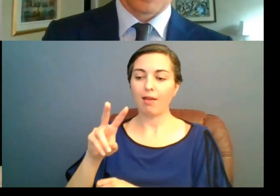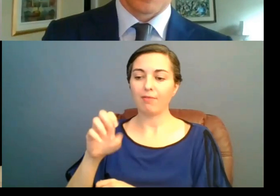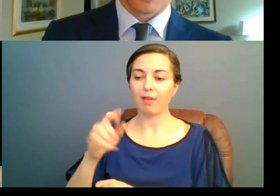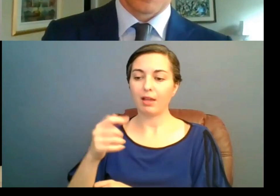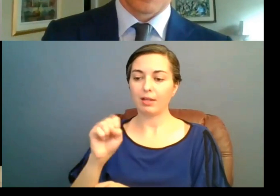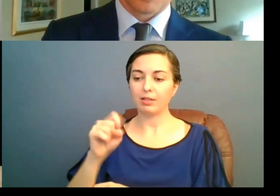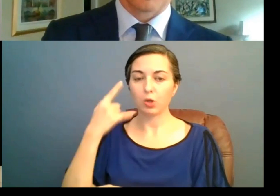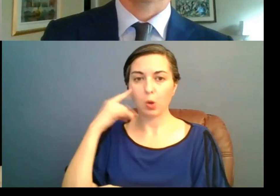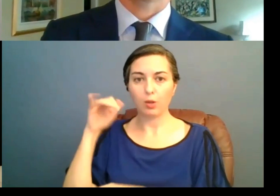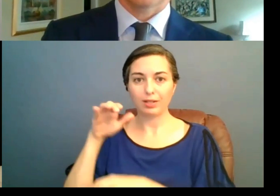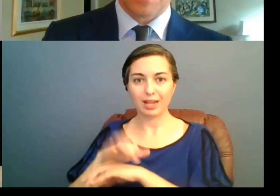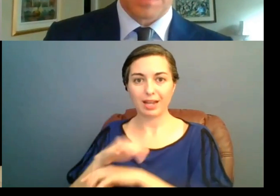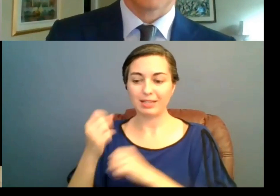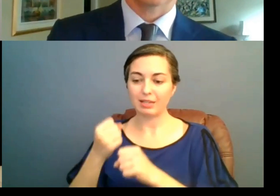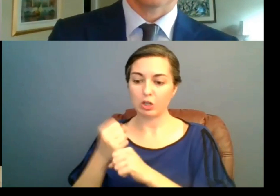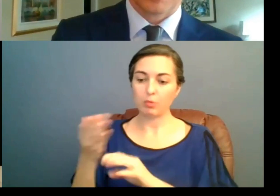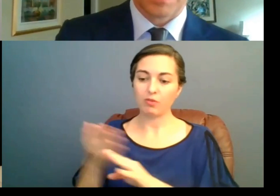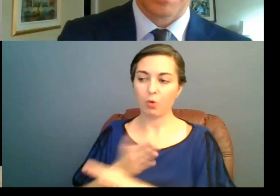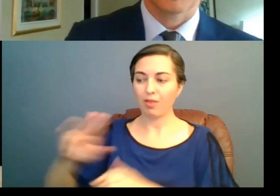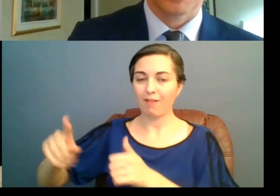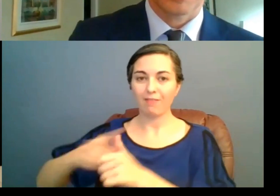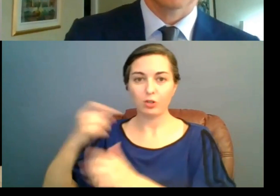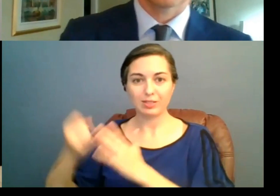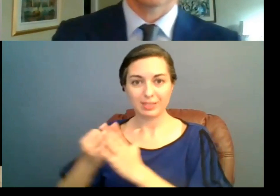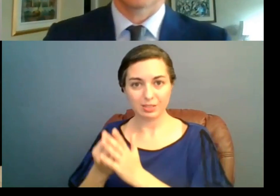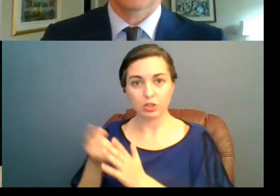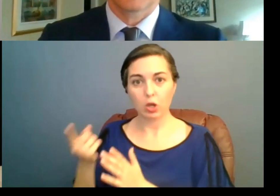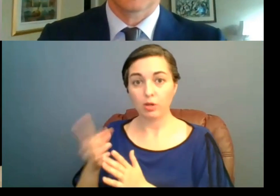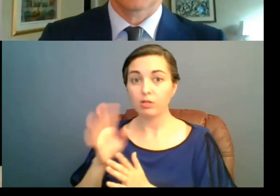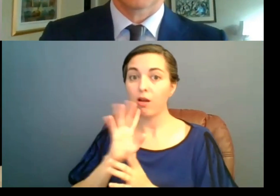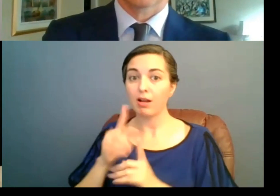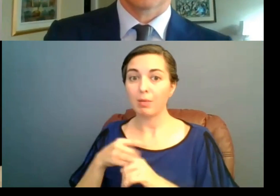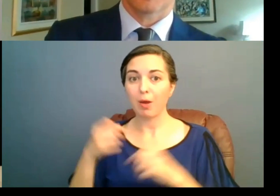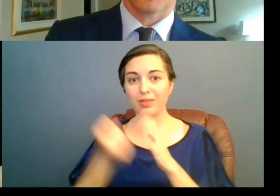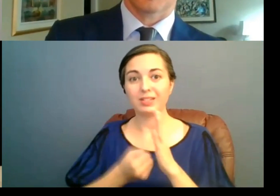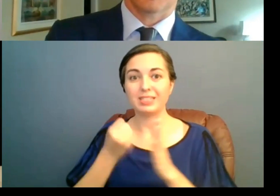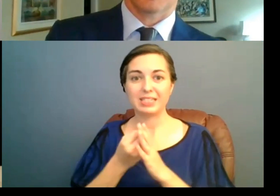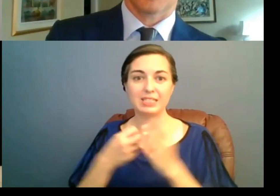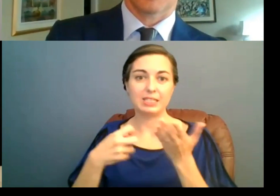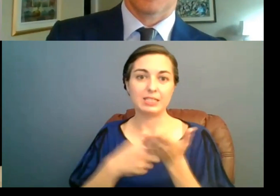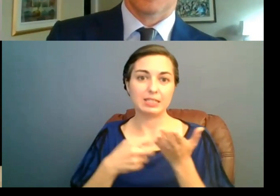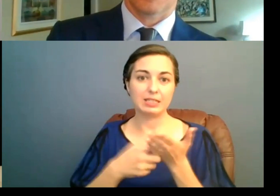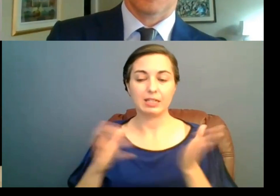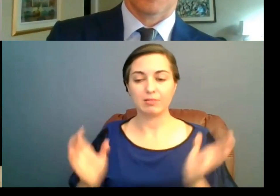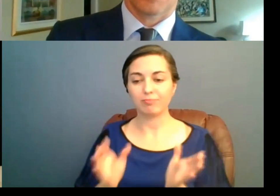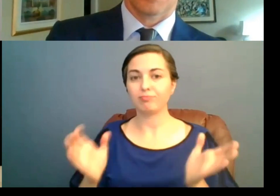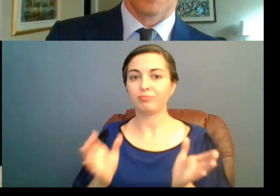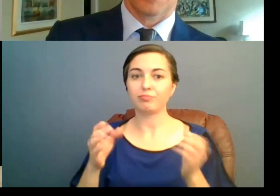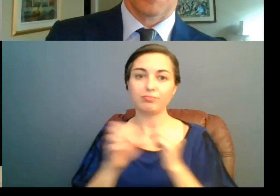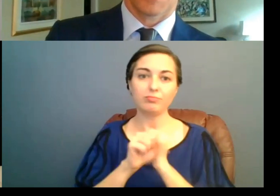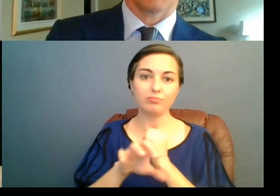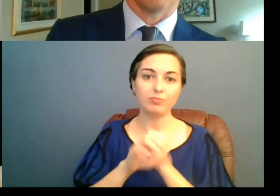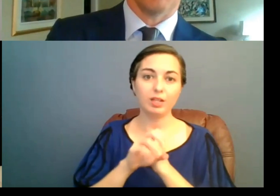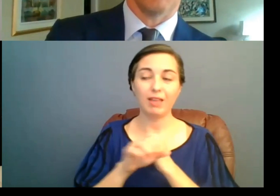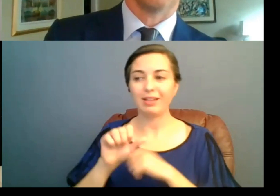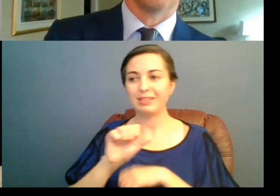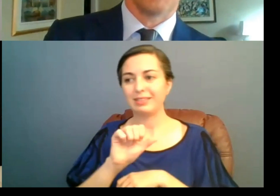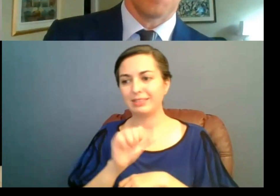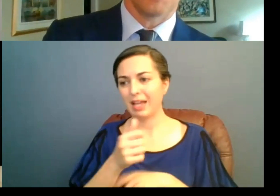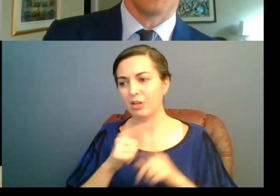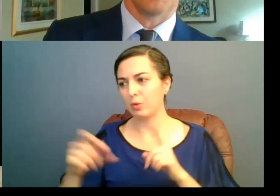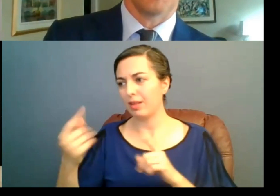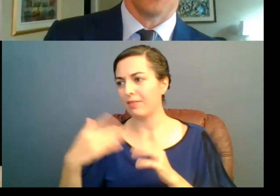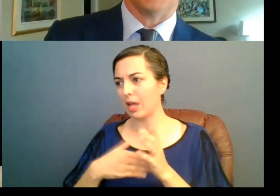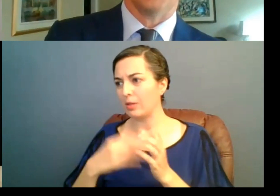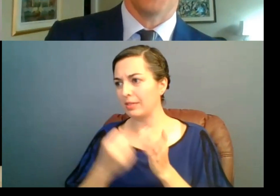first season. So he comes in and talks about their season ticket drive where they sold like 10 to 11,000 season tickets in a day. And that's how they